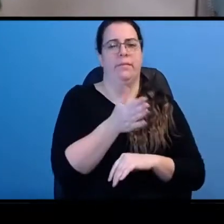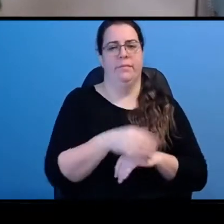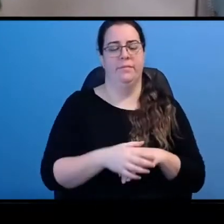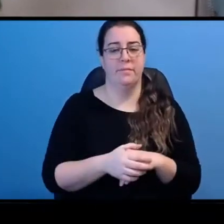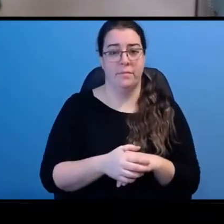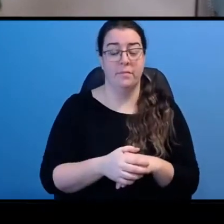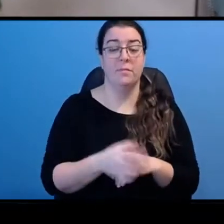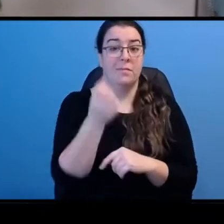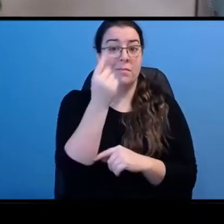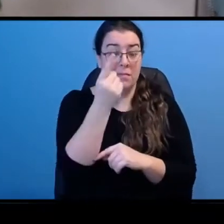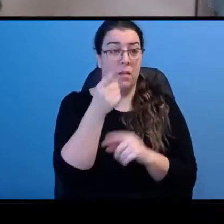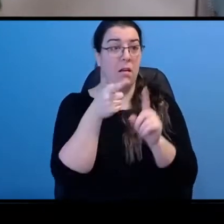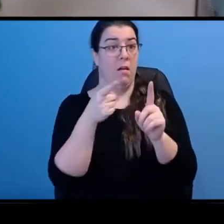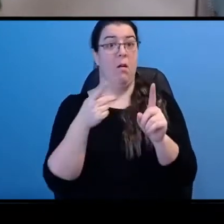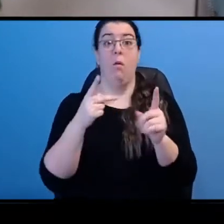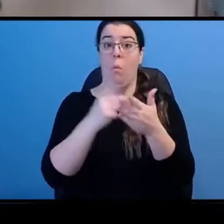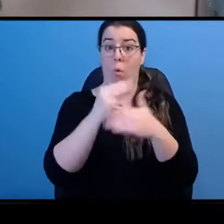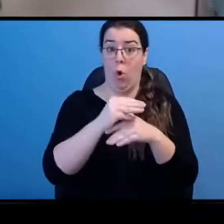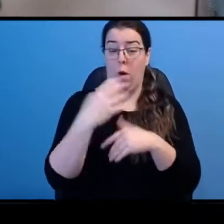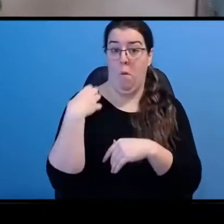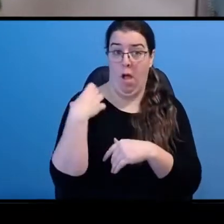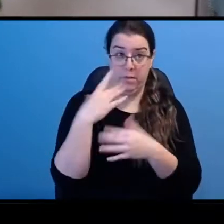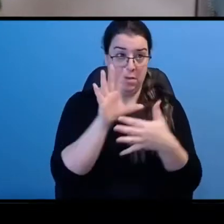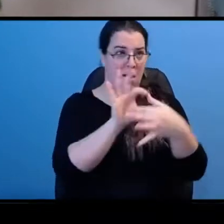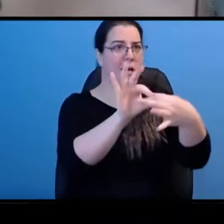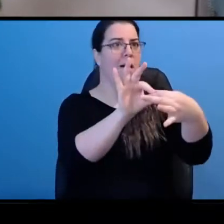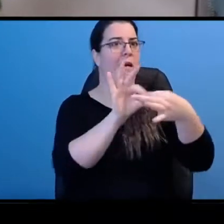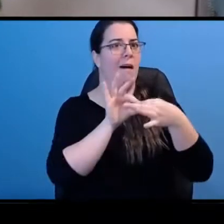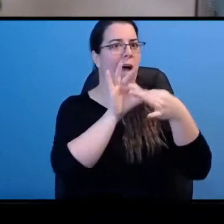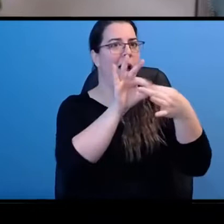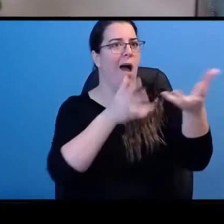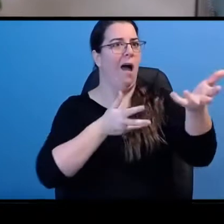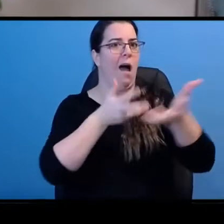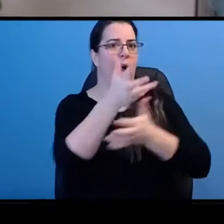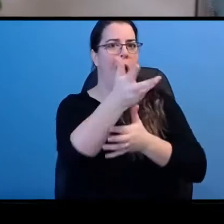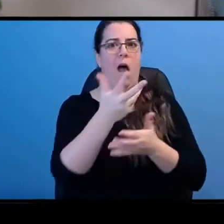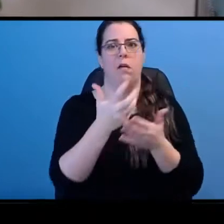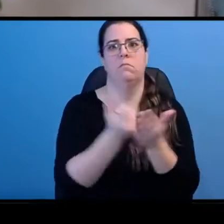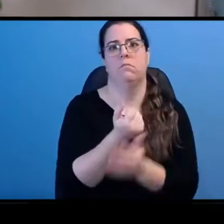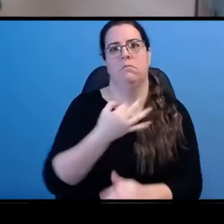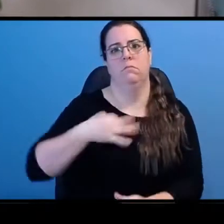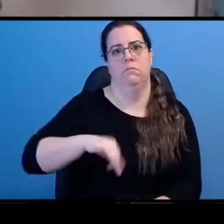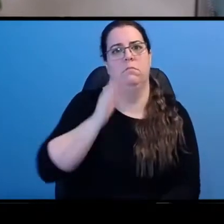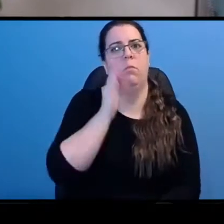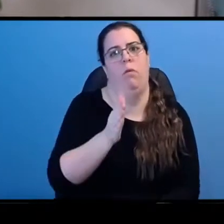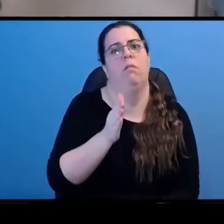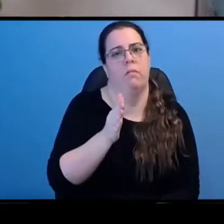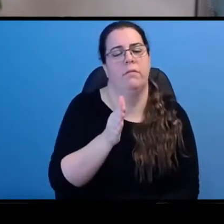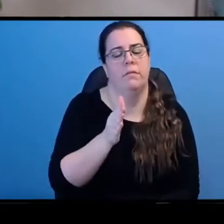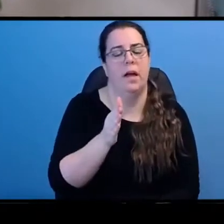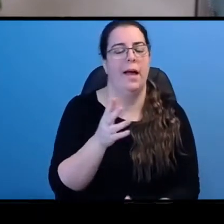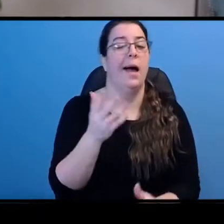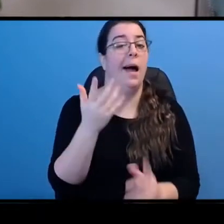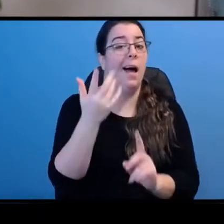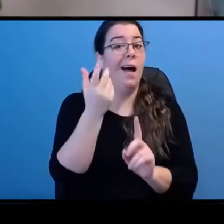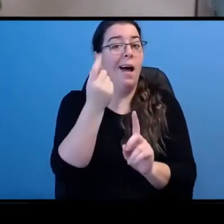with a program officer, they can be really helpful. So this might not happen until you've applied